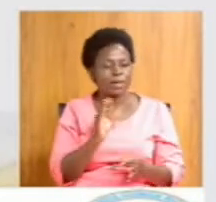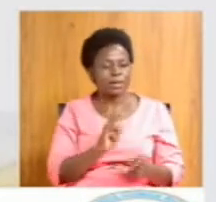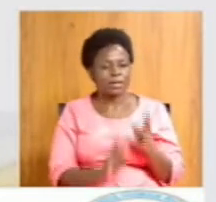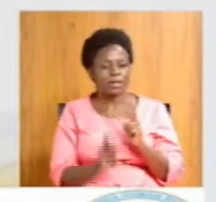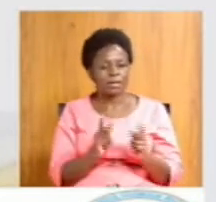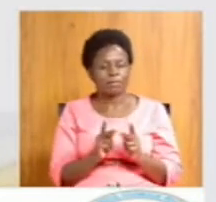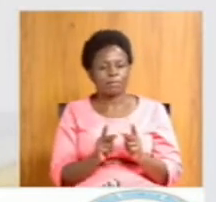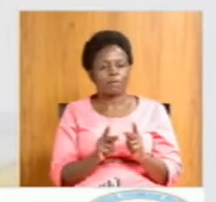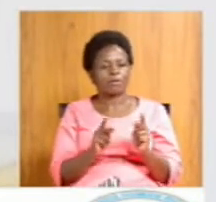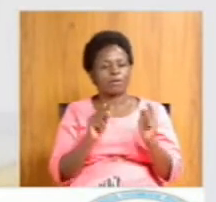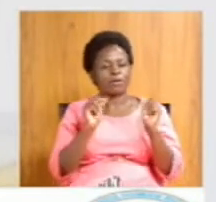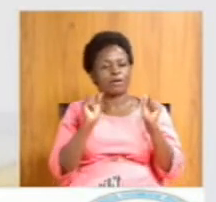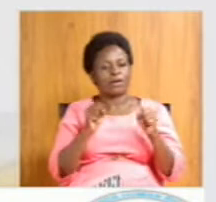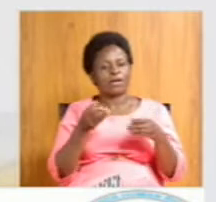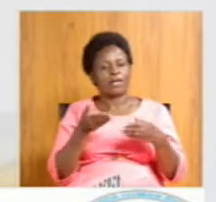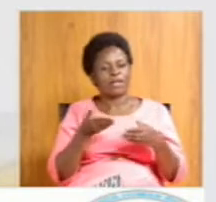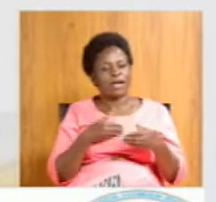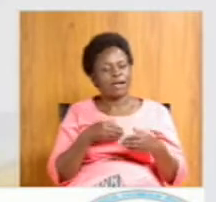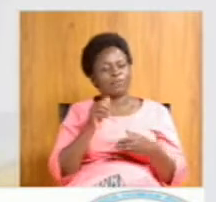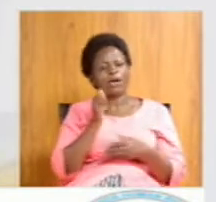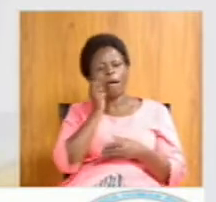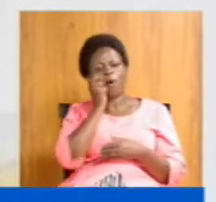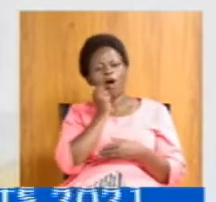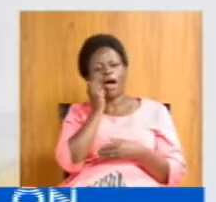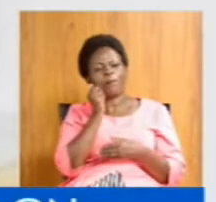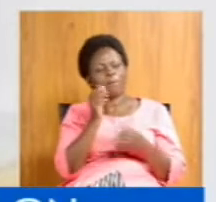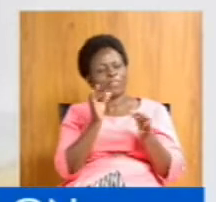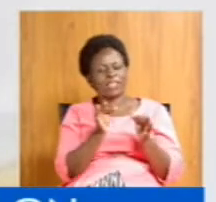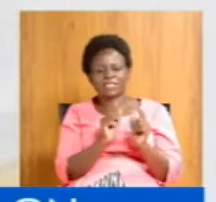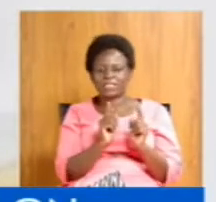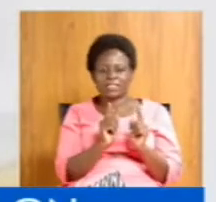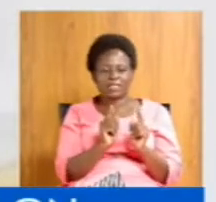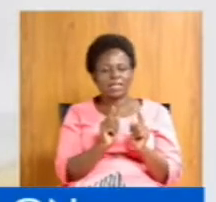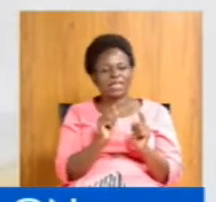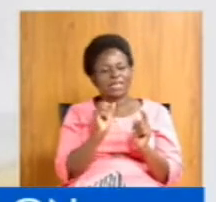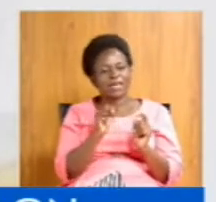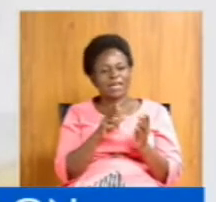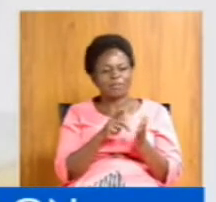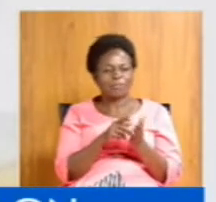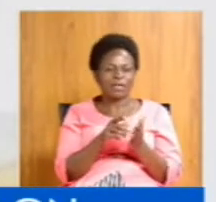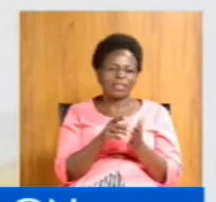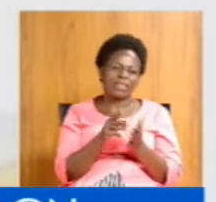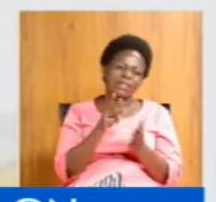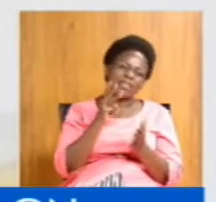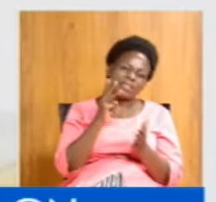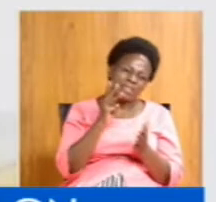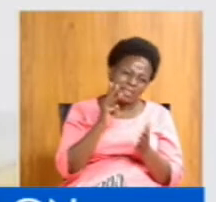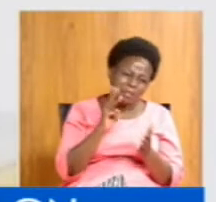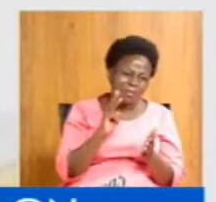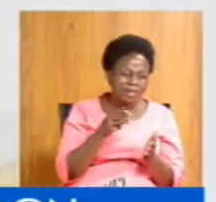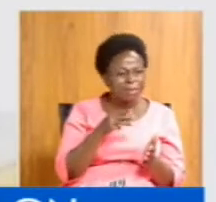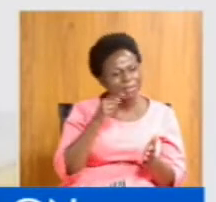afford those Porsche, Apple products and all. Most Ugandans are able to afford that third-tier makeshift